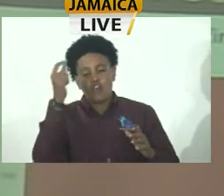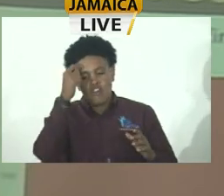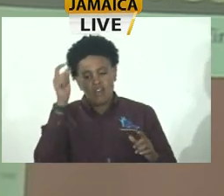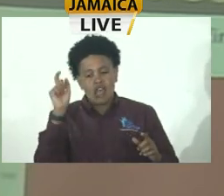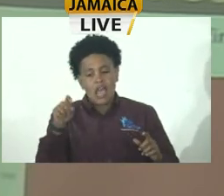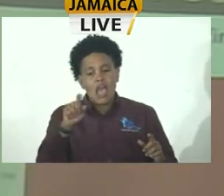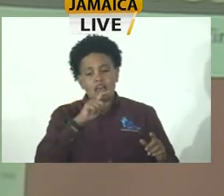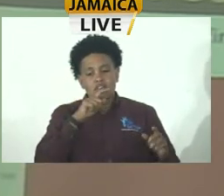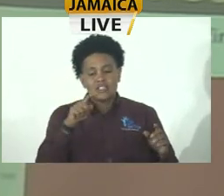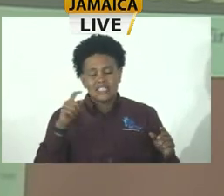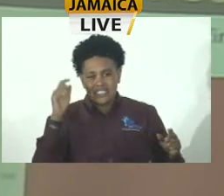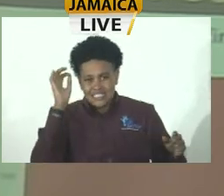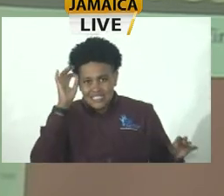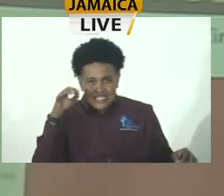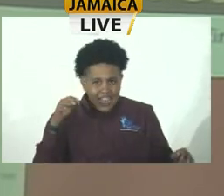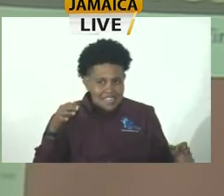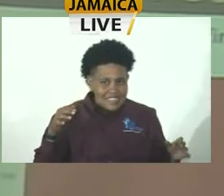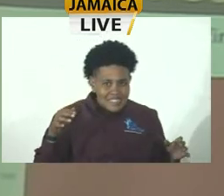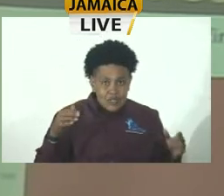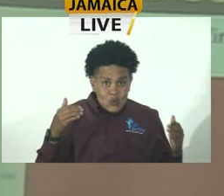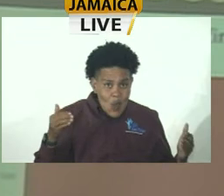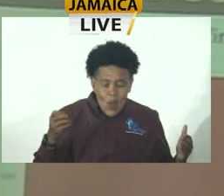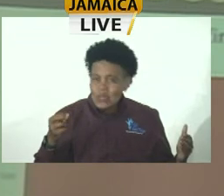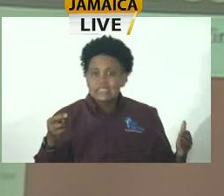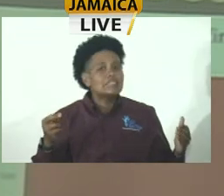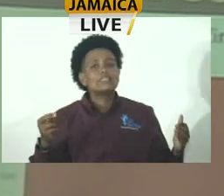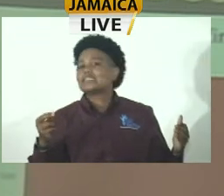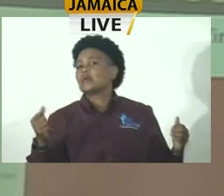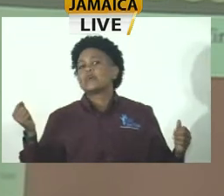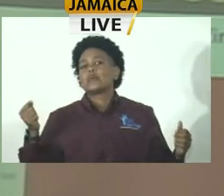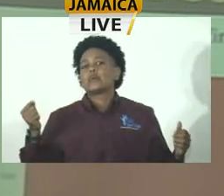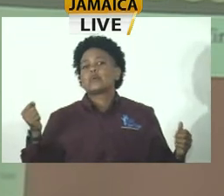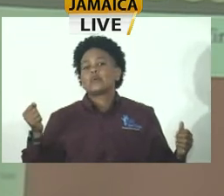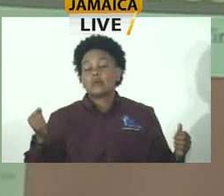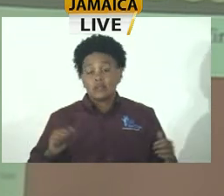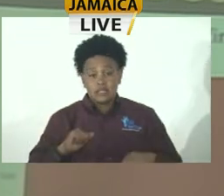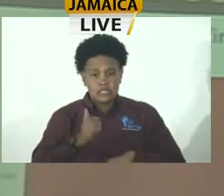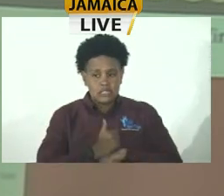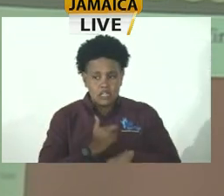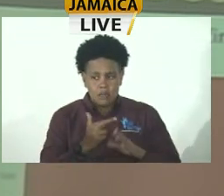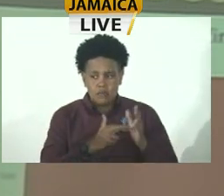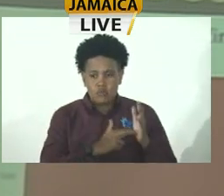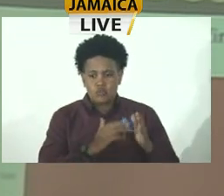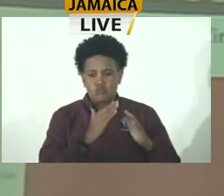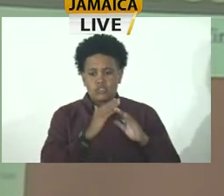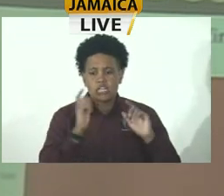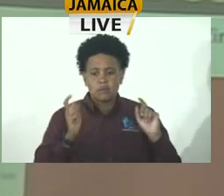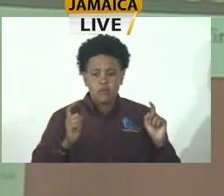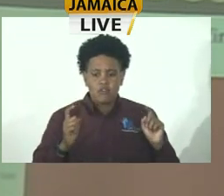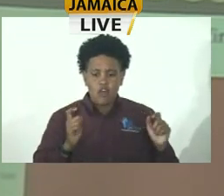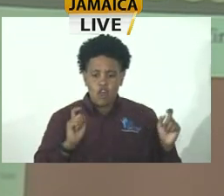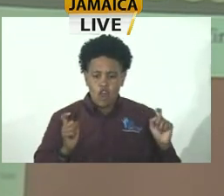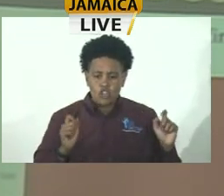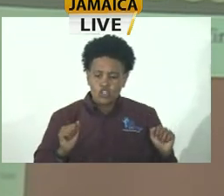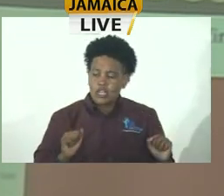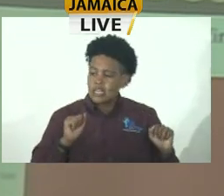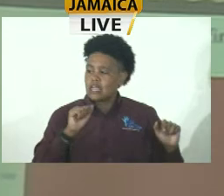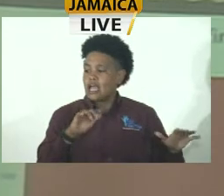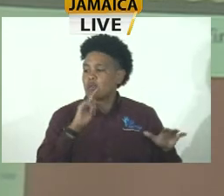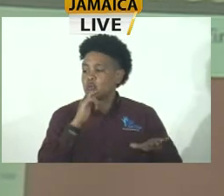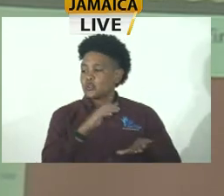to wrestle with all the time putting measures to restrict movement control gathering which slows the